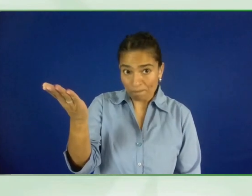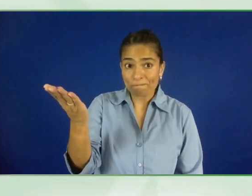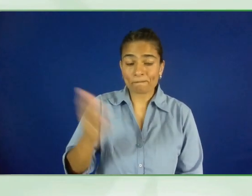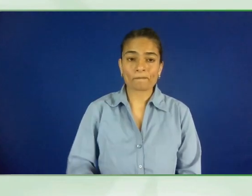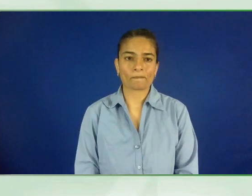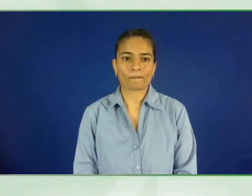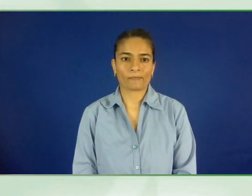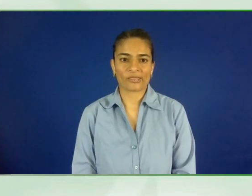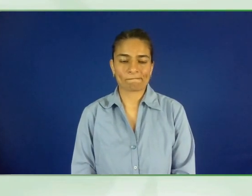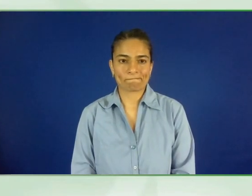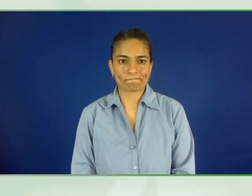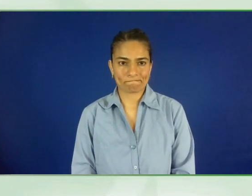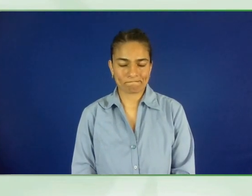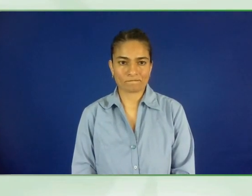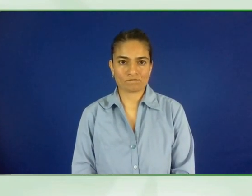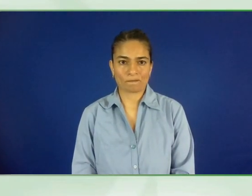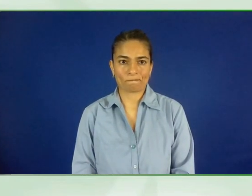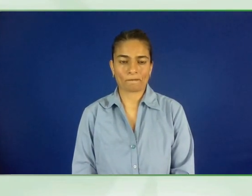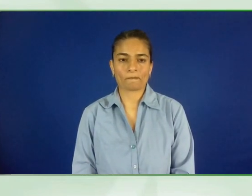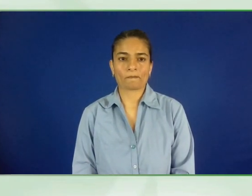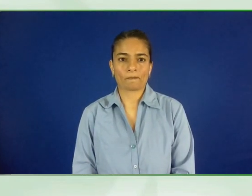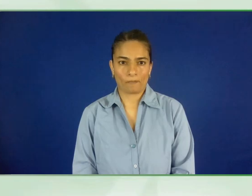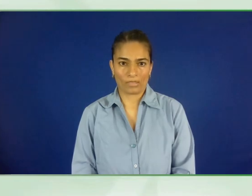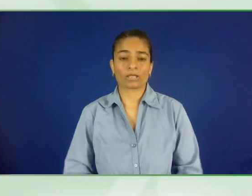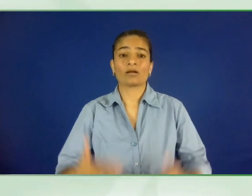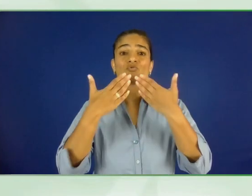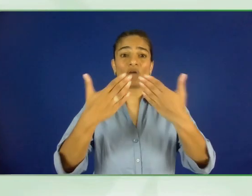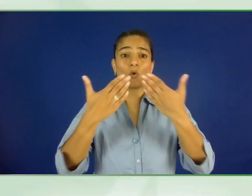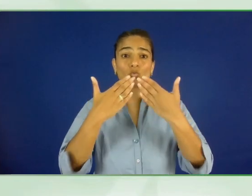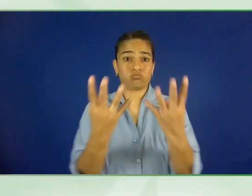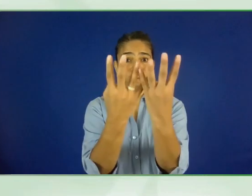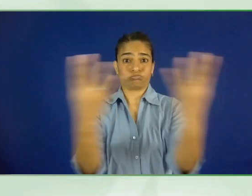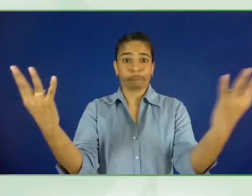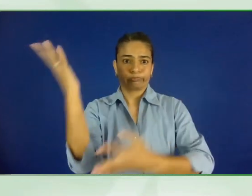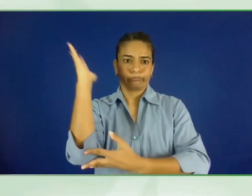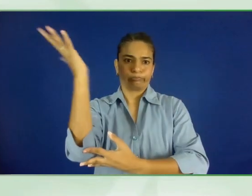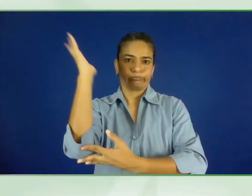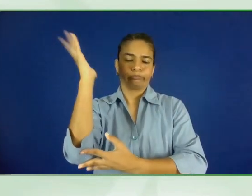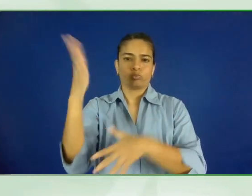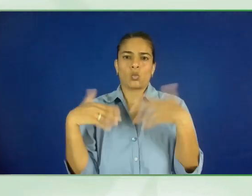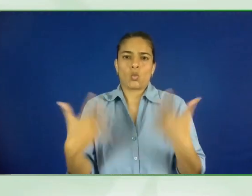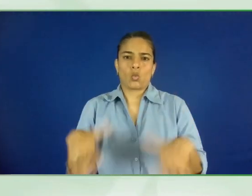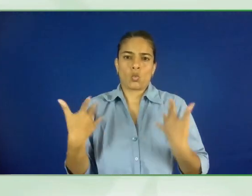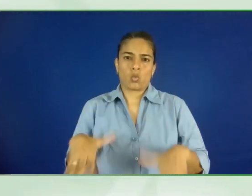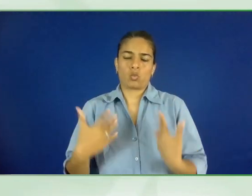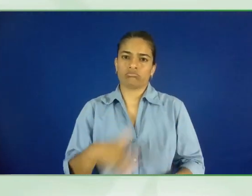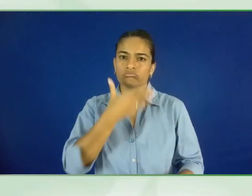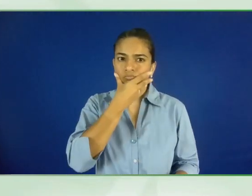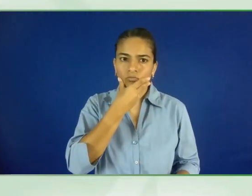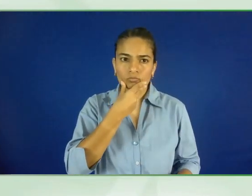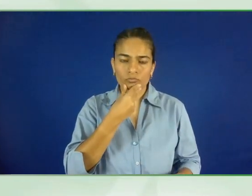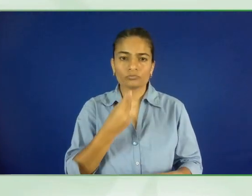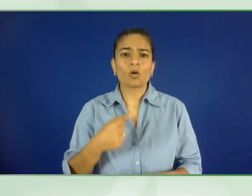Thank you all of the speakers for their amazing talks. I have a question for basically all of